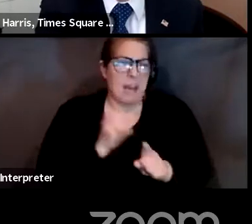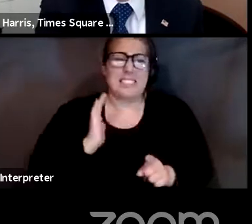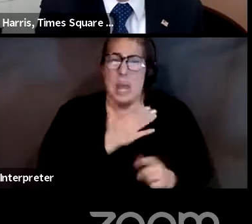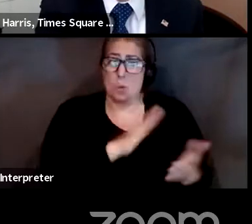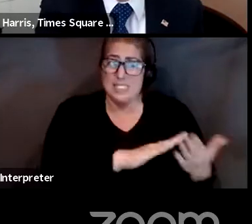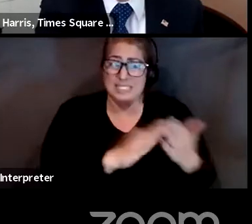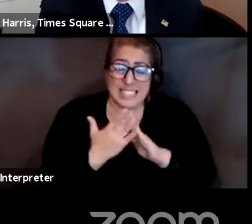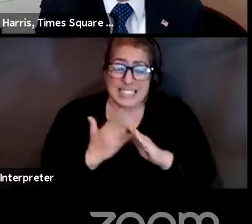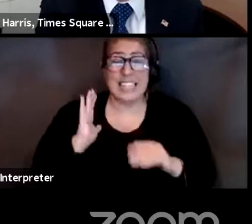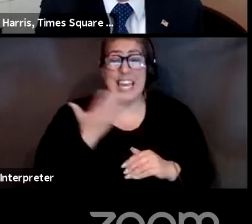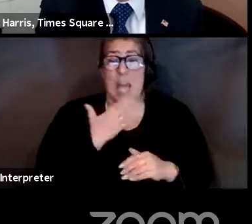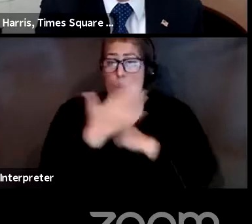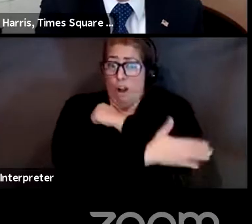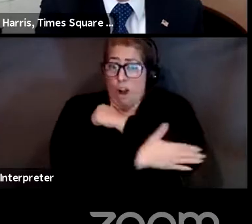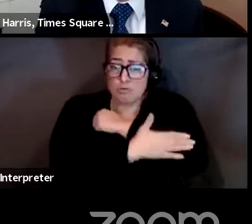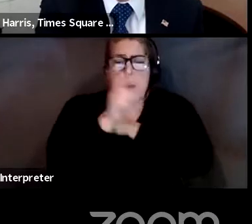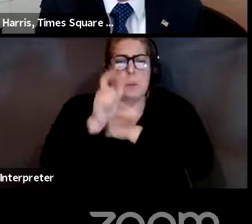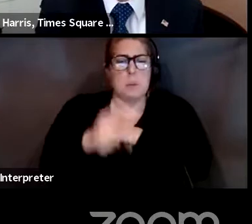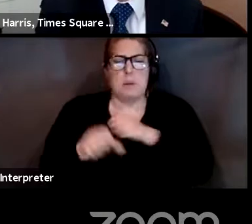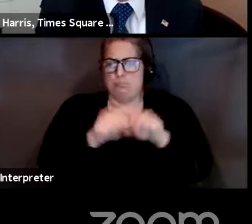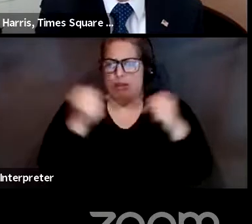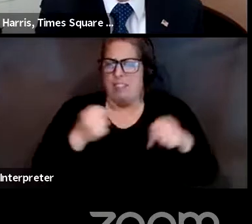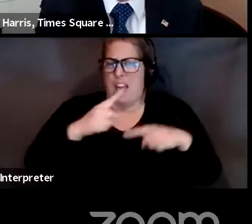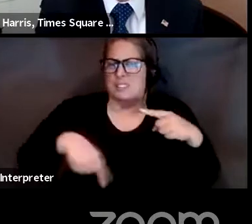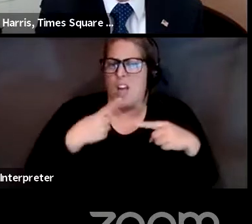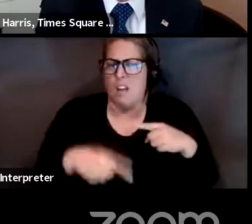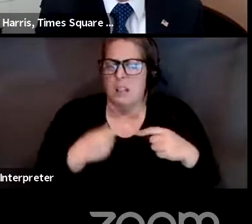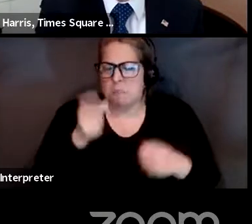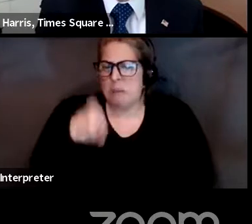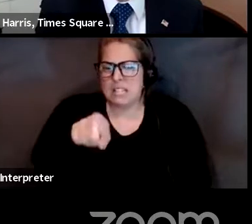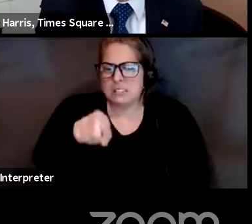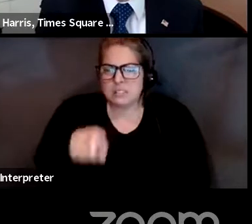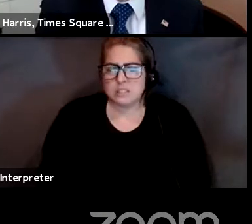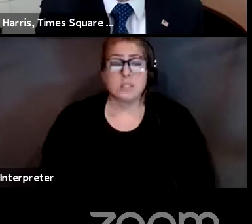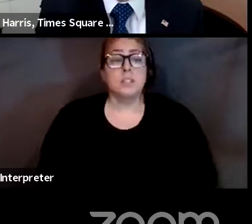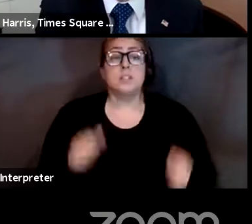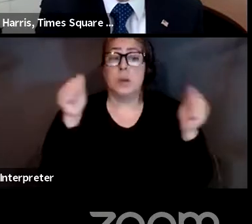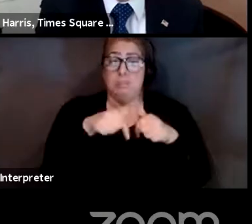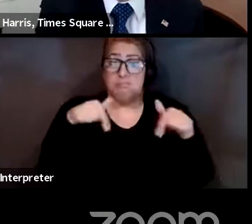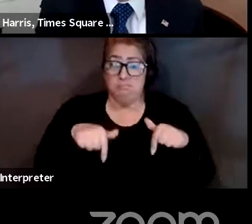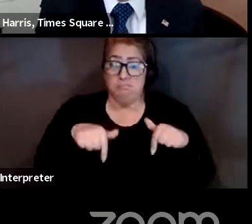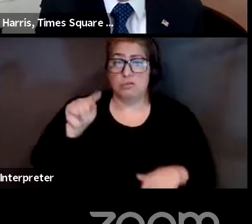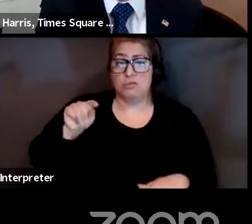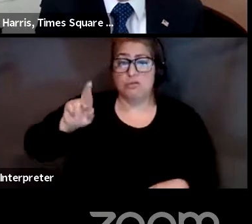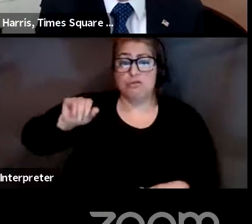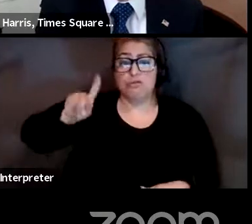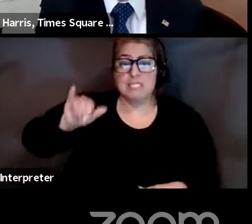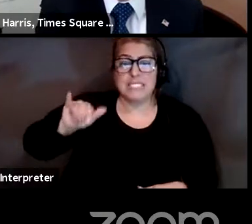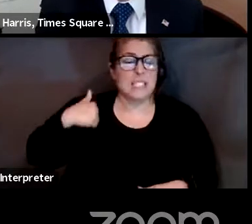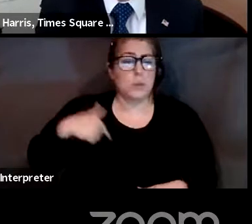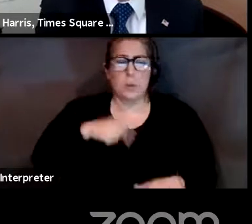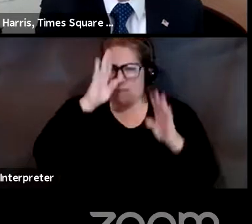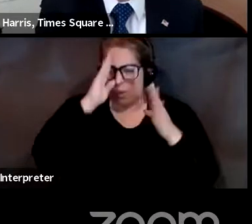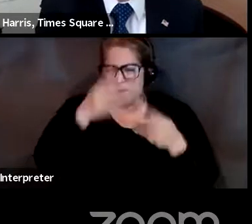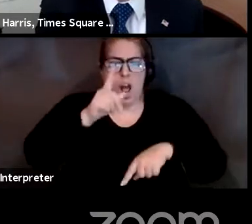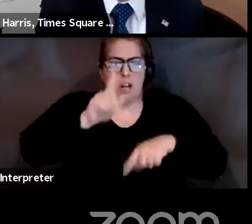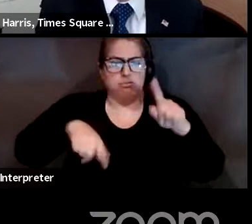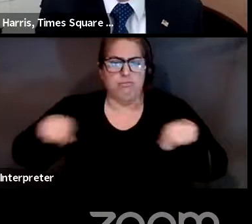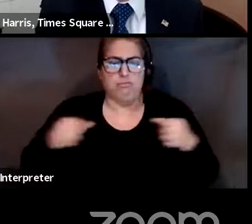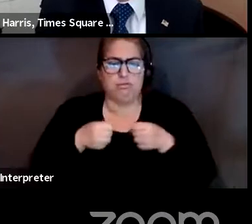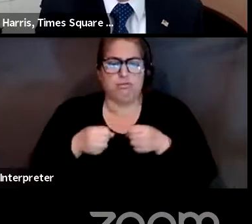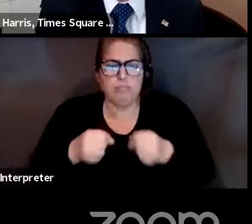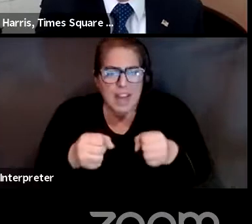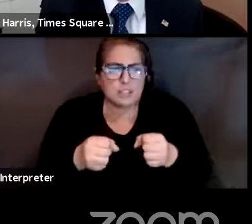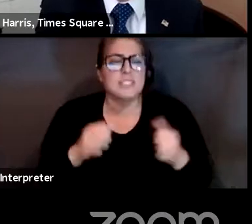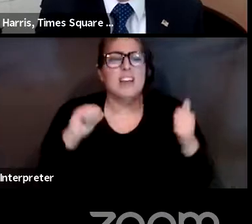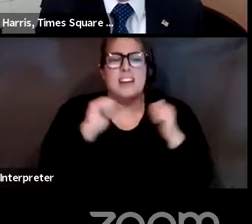really one that we need to break. So within that, at Trinity, we focus on various strategies to address the needs of